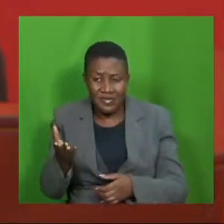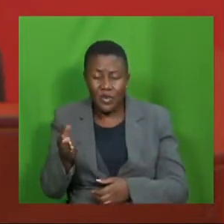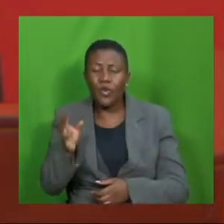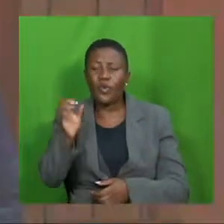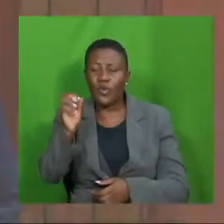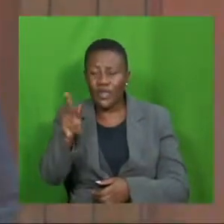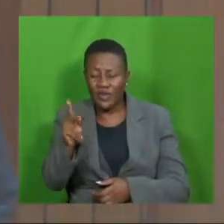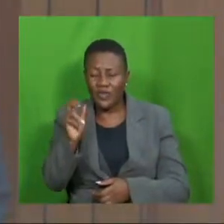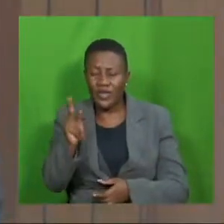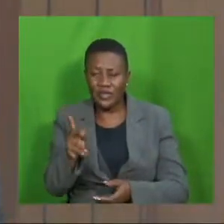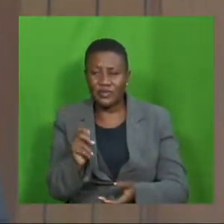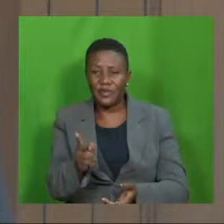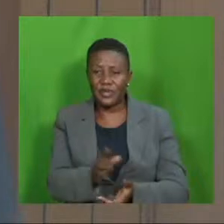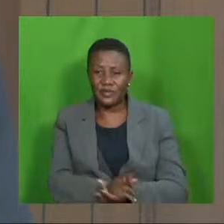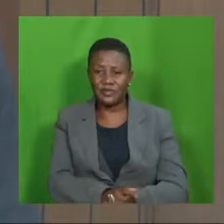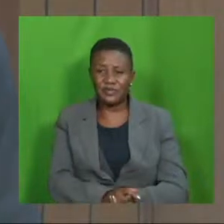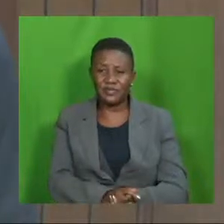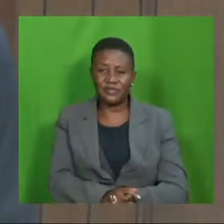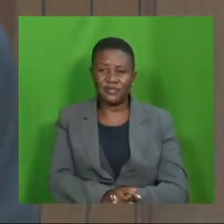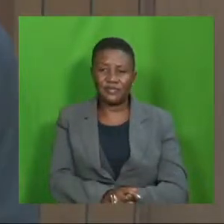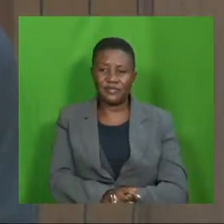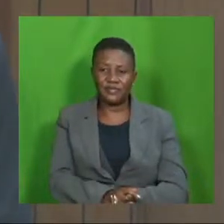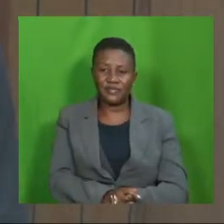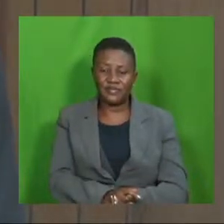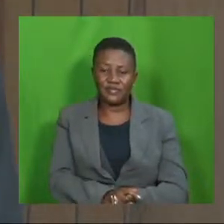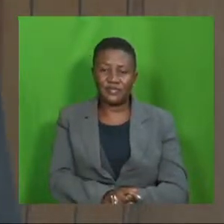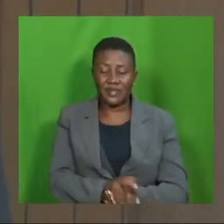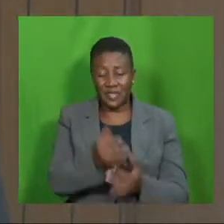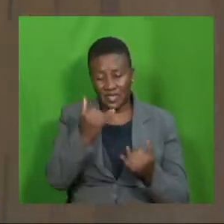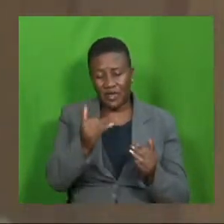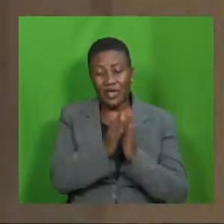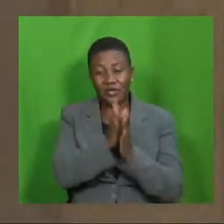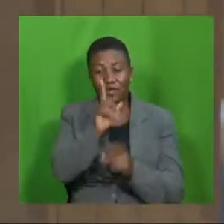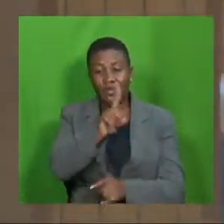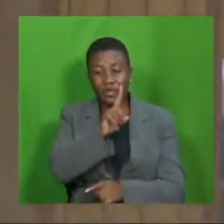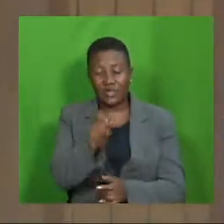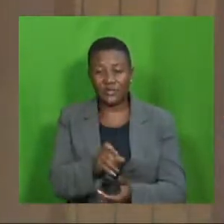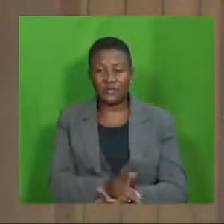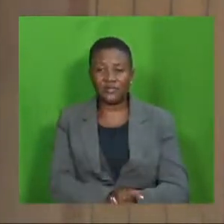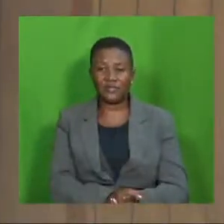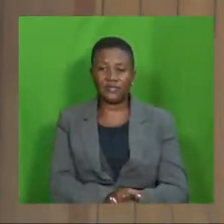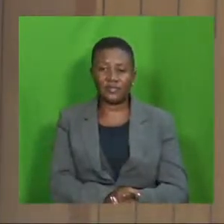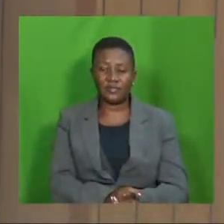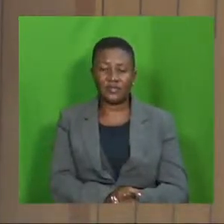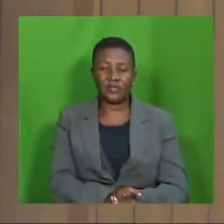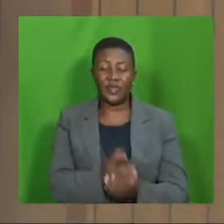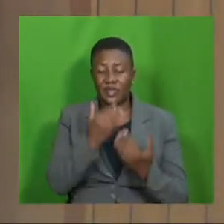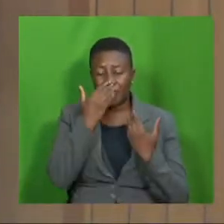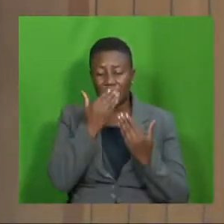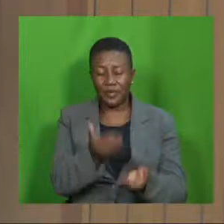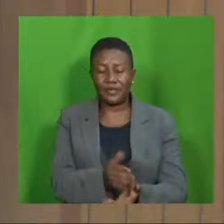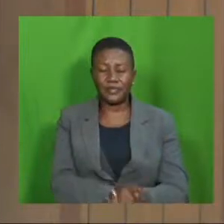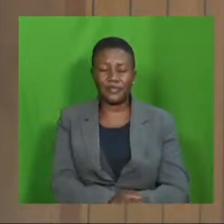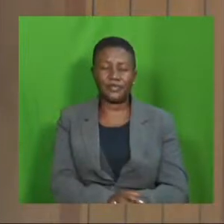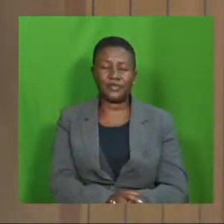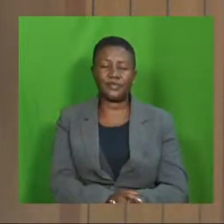well. Very well, okay. You may ask your question now. Thank you, Mr. Speaker.